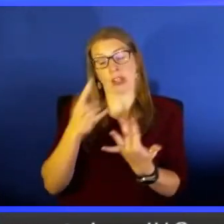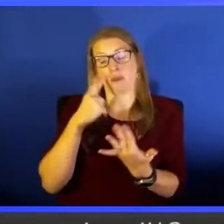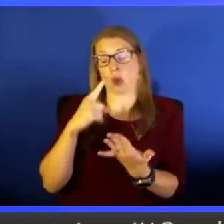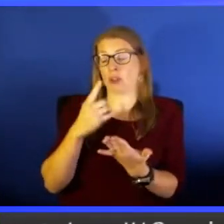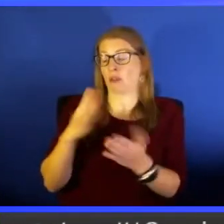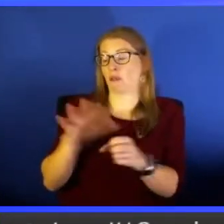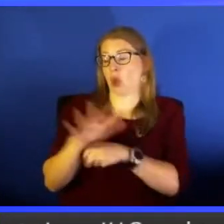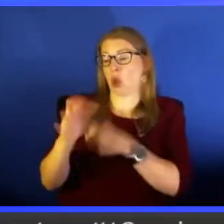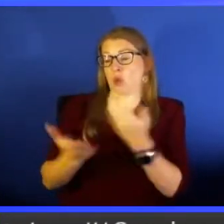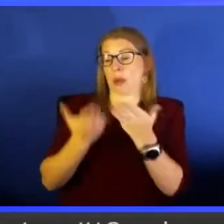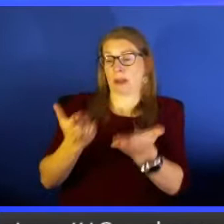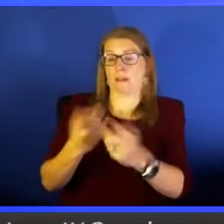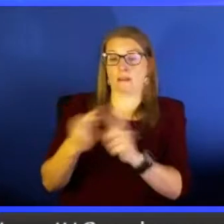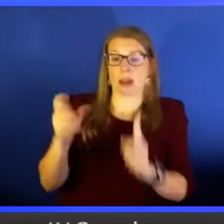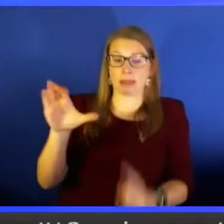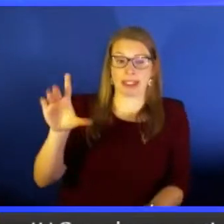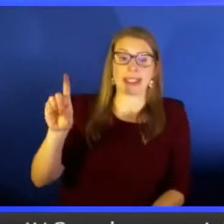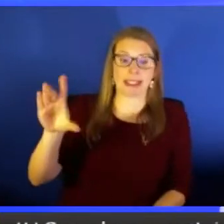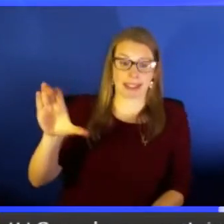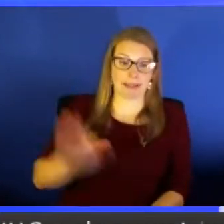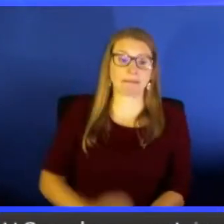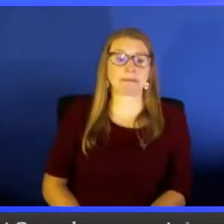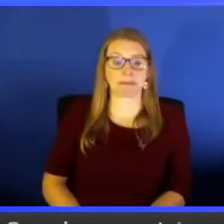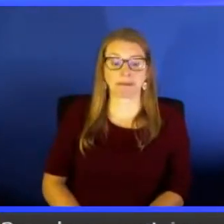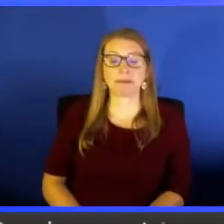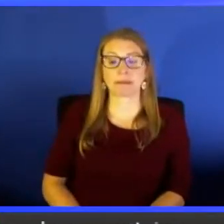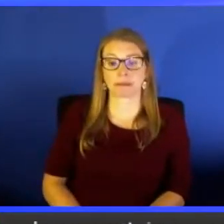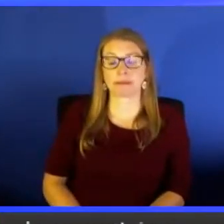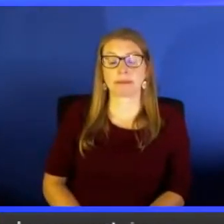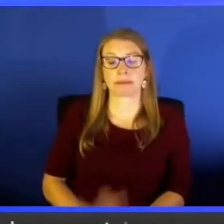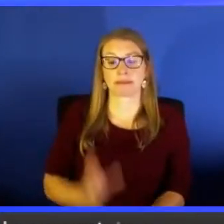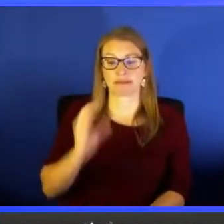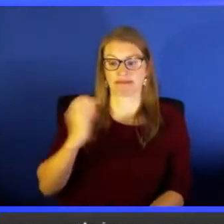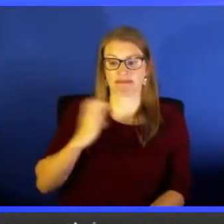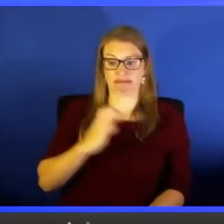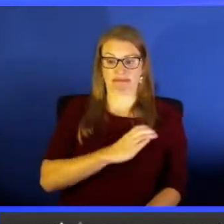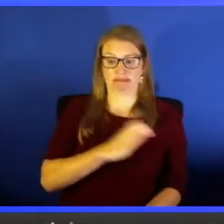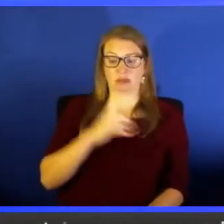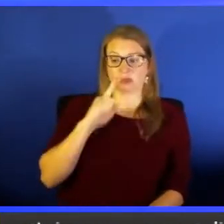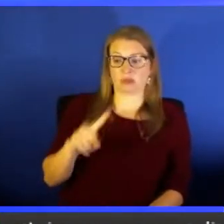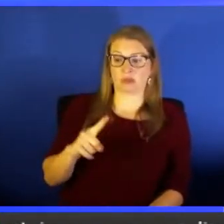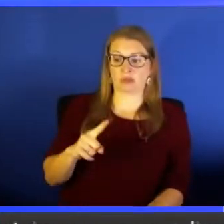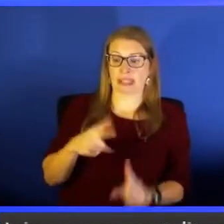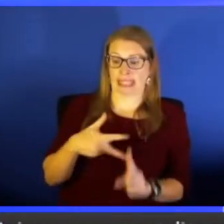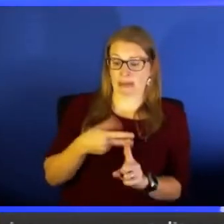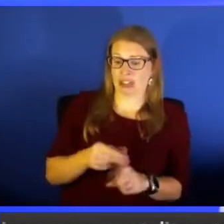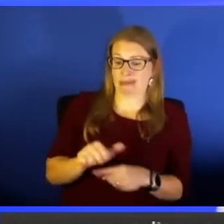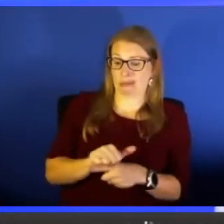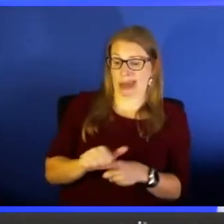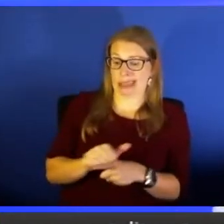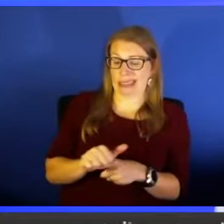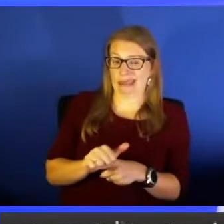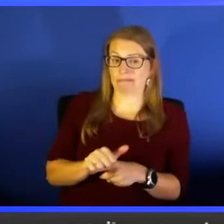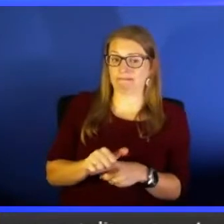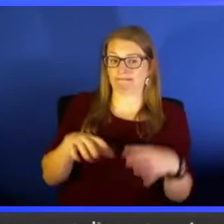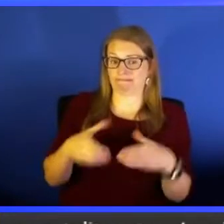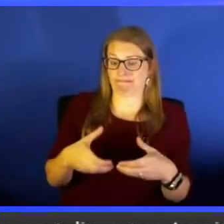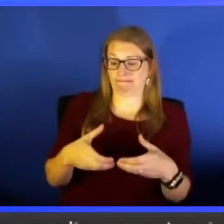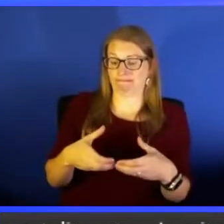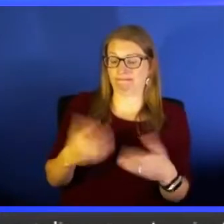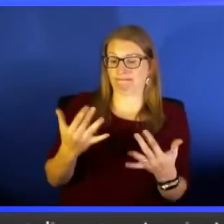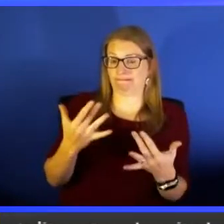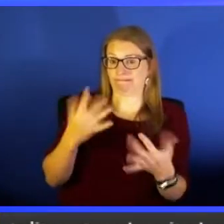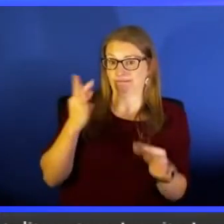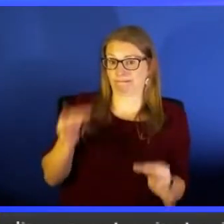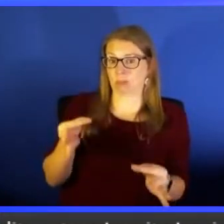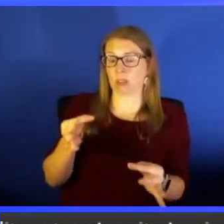recommendations from the CDC and the Committee on Immunization Practices. I think most people are expecting at least a